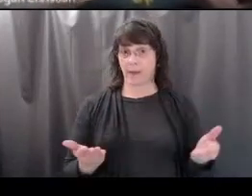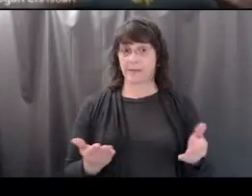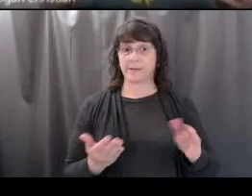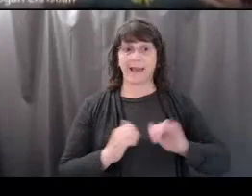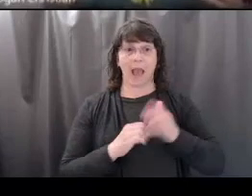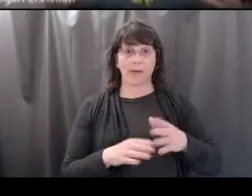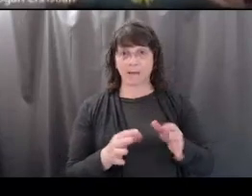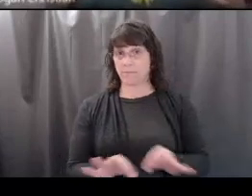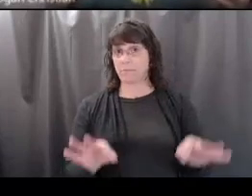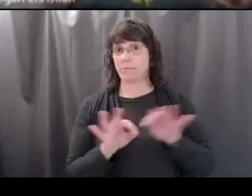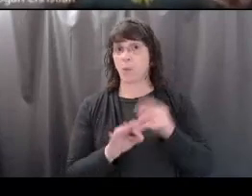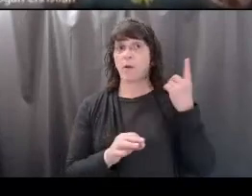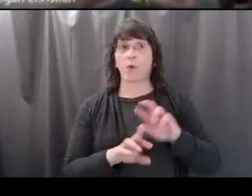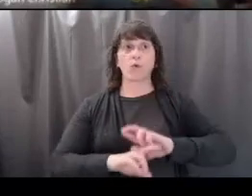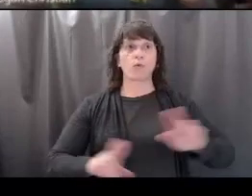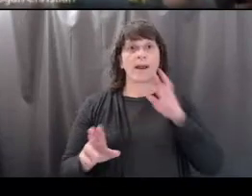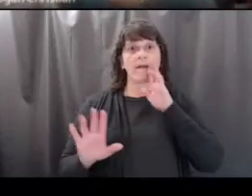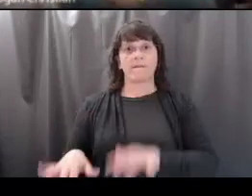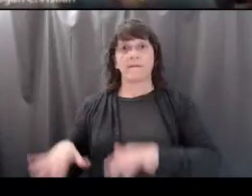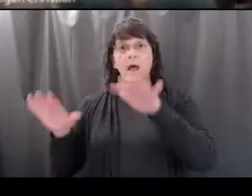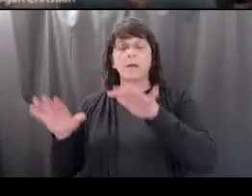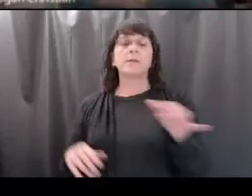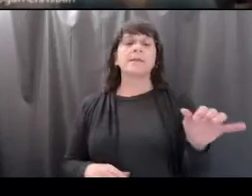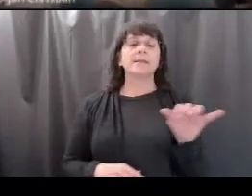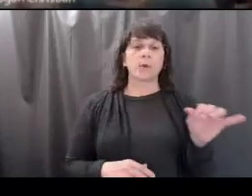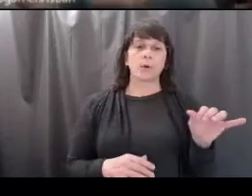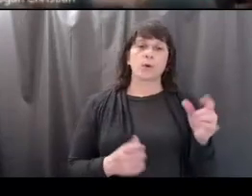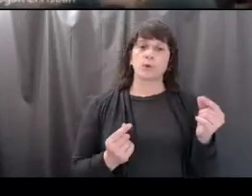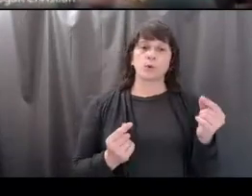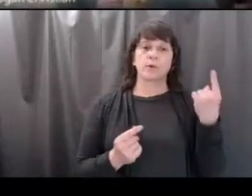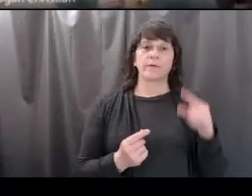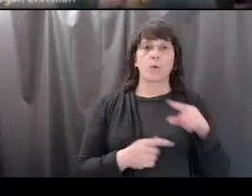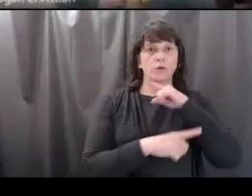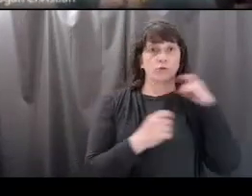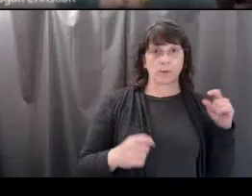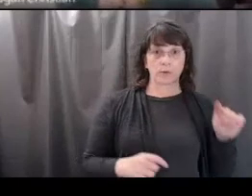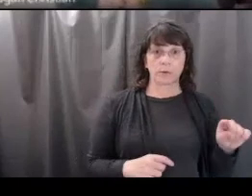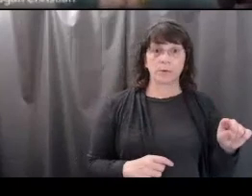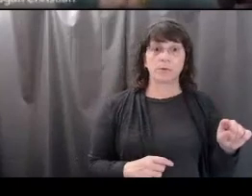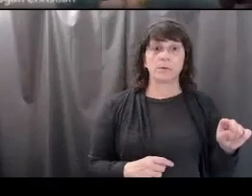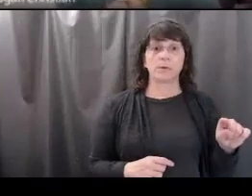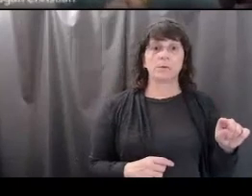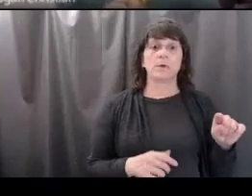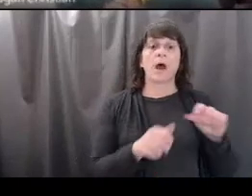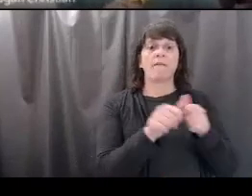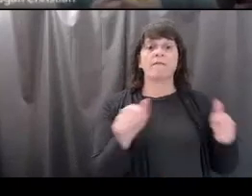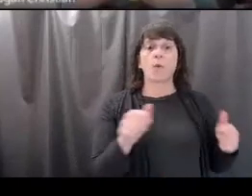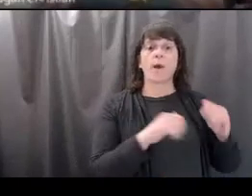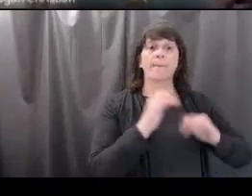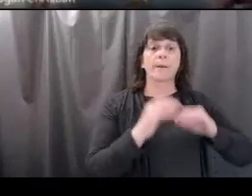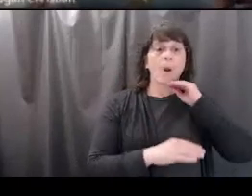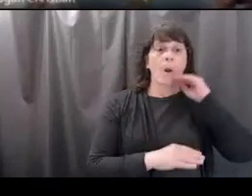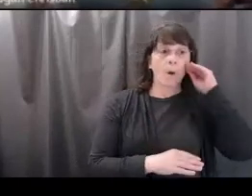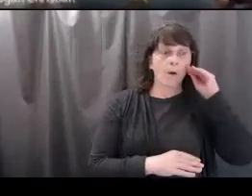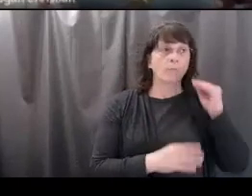that matters for being ready for floods. Similar thing we can do for droughts. So we can avoid building homes or